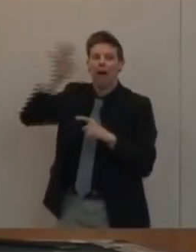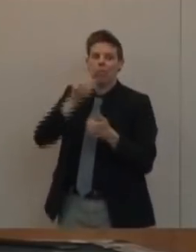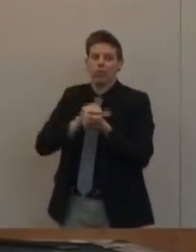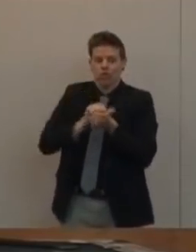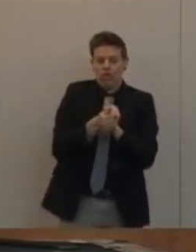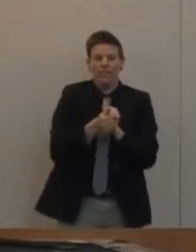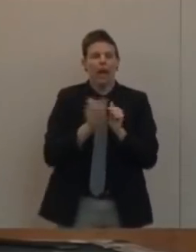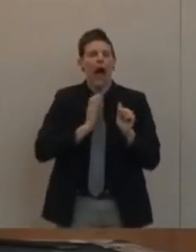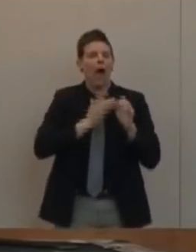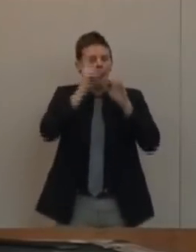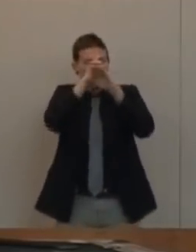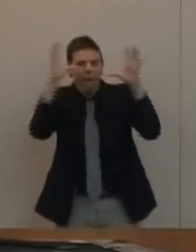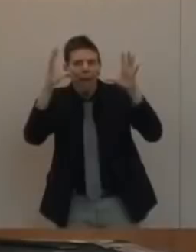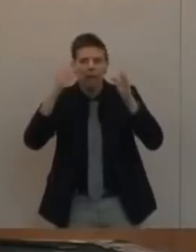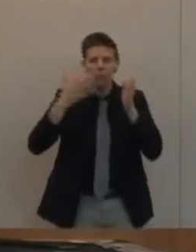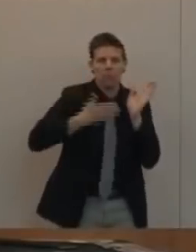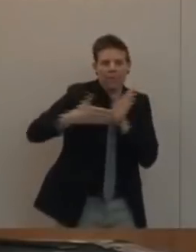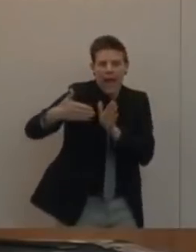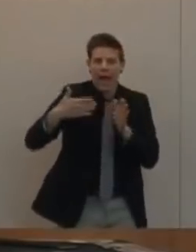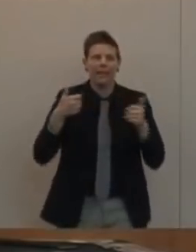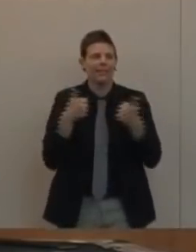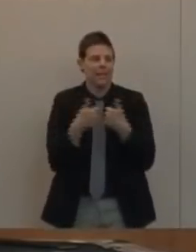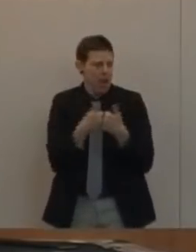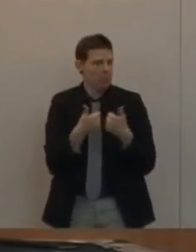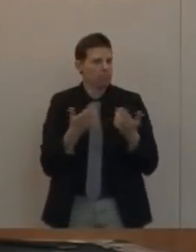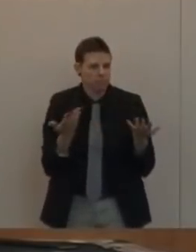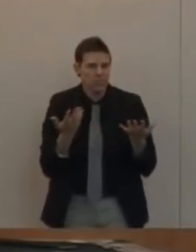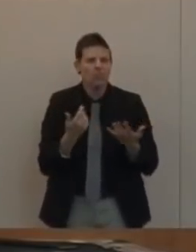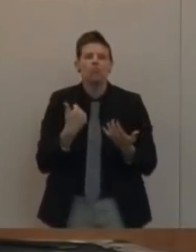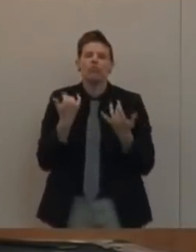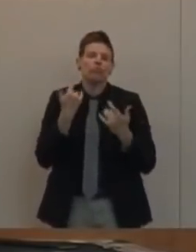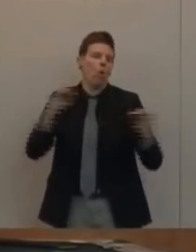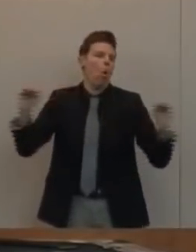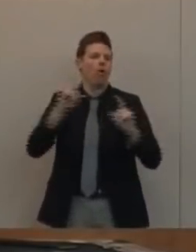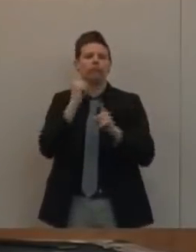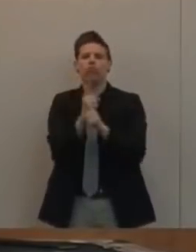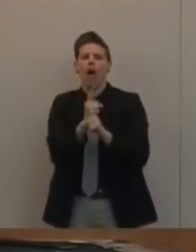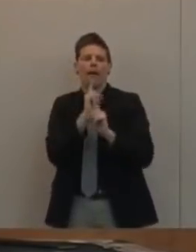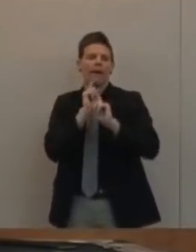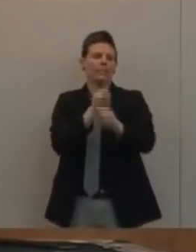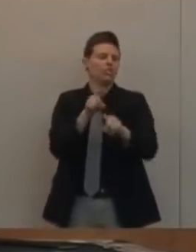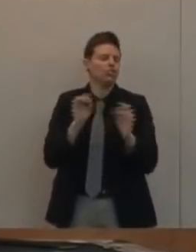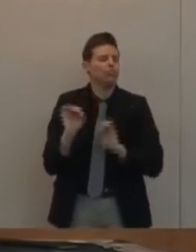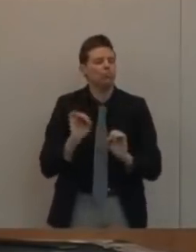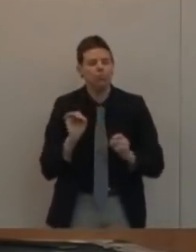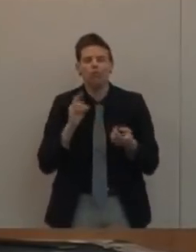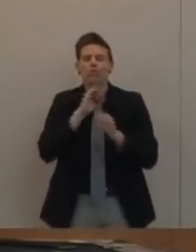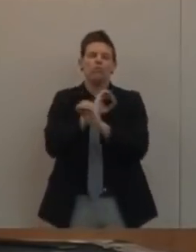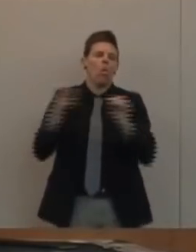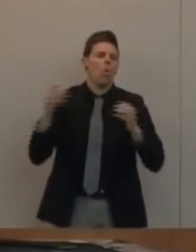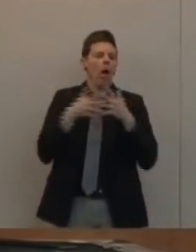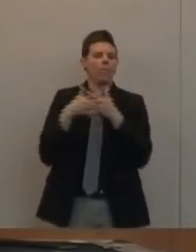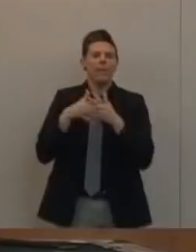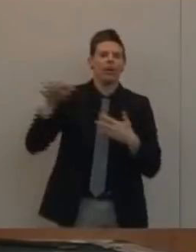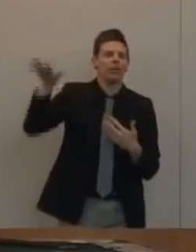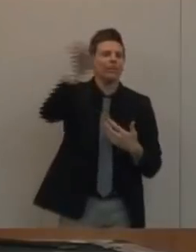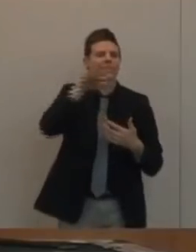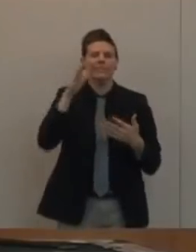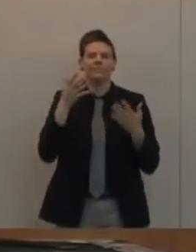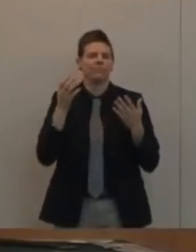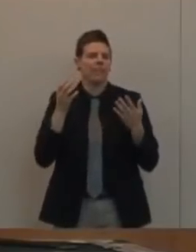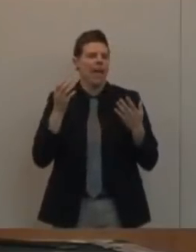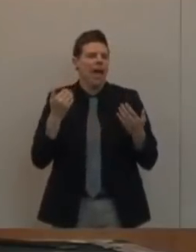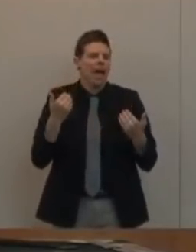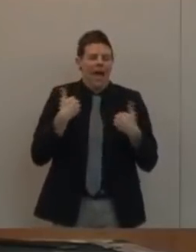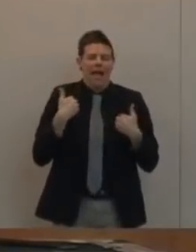straightforward, easy answer, because there isn't a single American, and I assure you there's not a single New Mexican who isn't